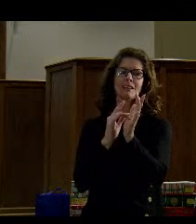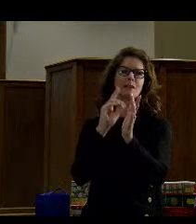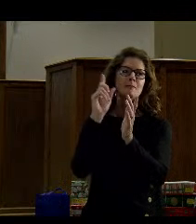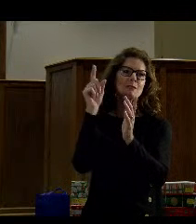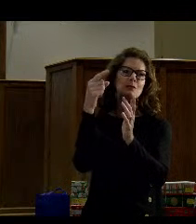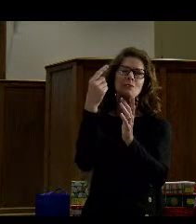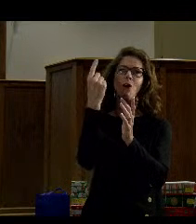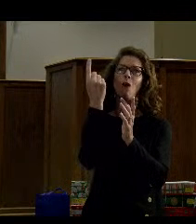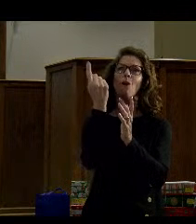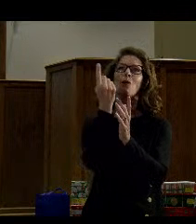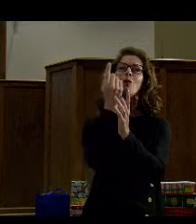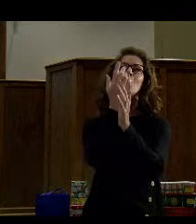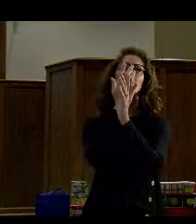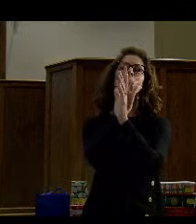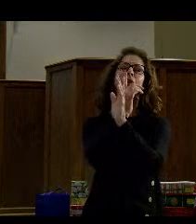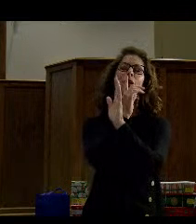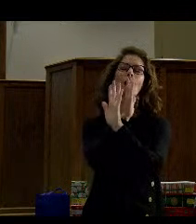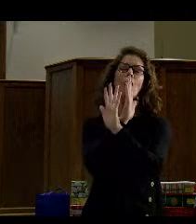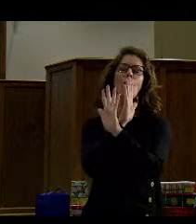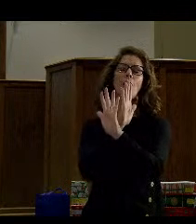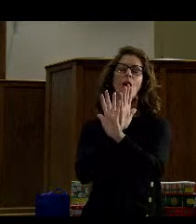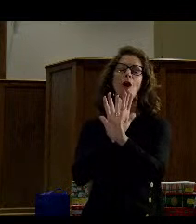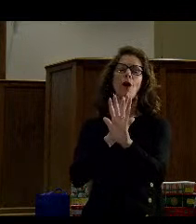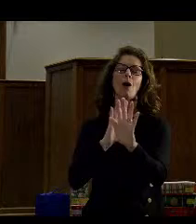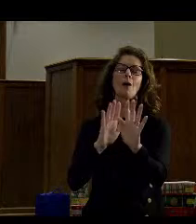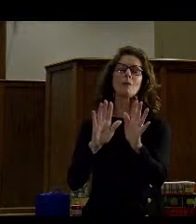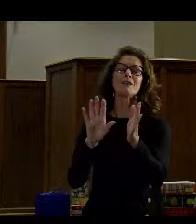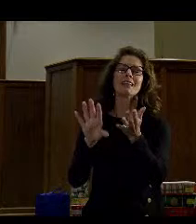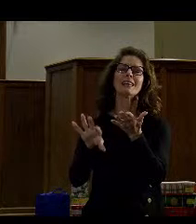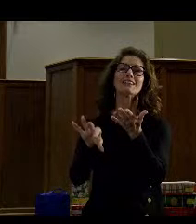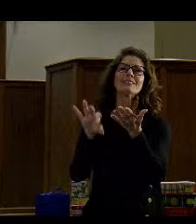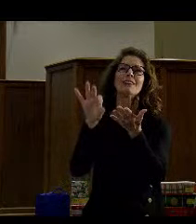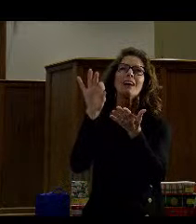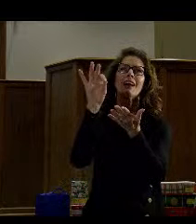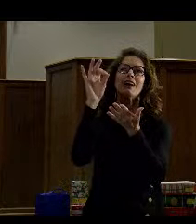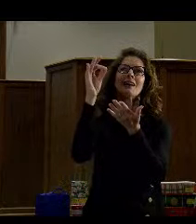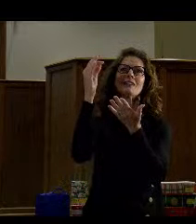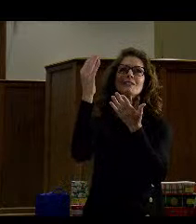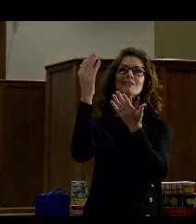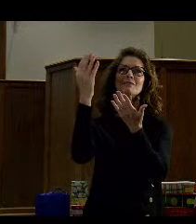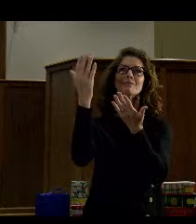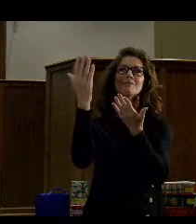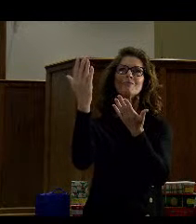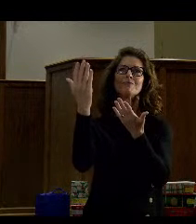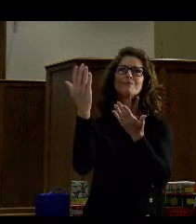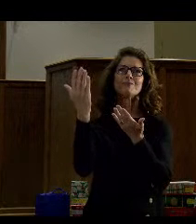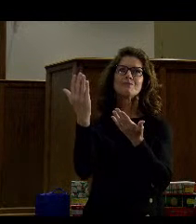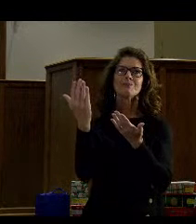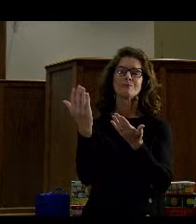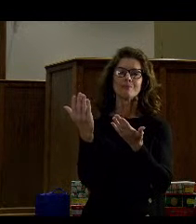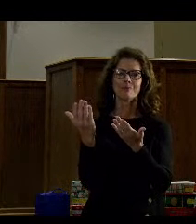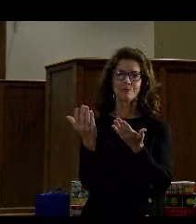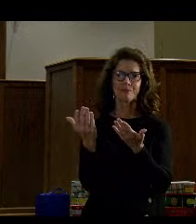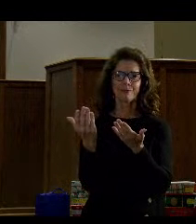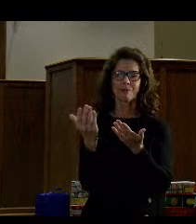whose unwrought light all is